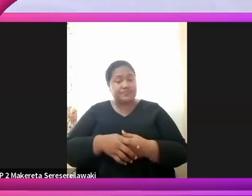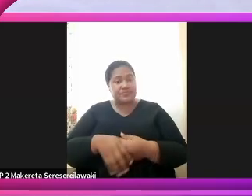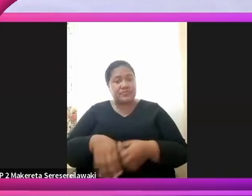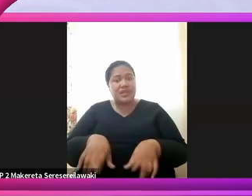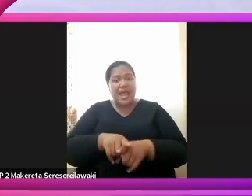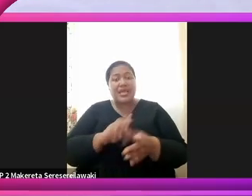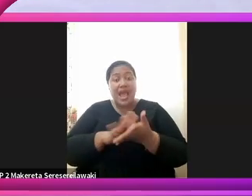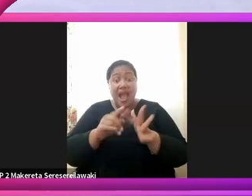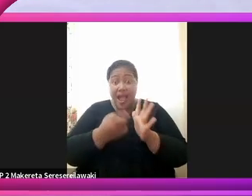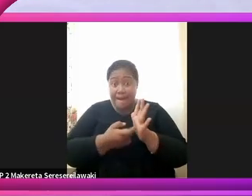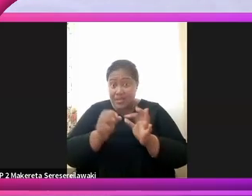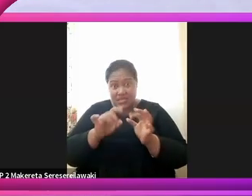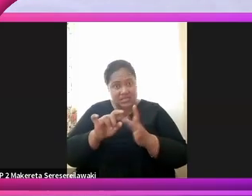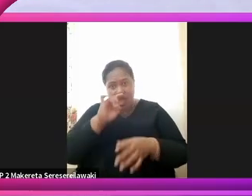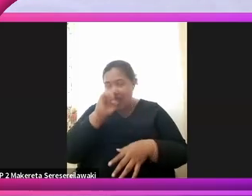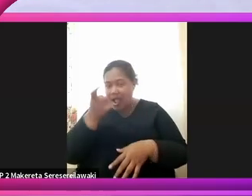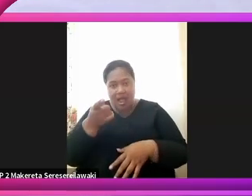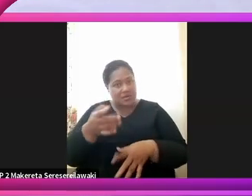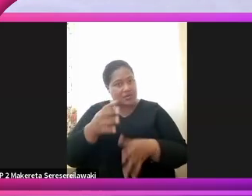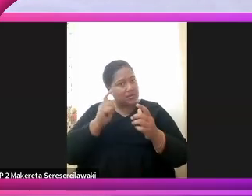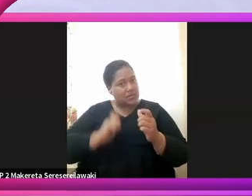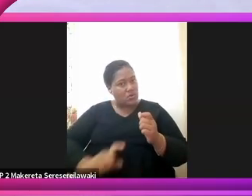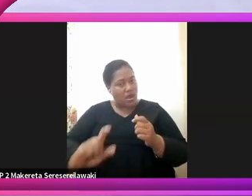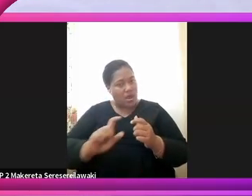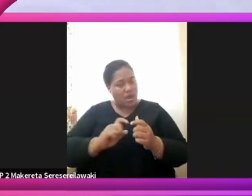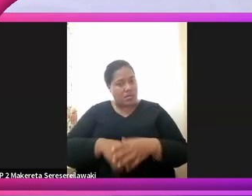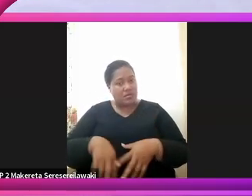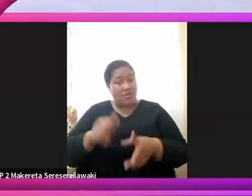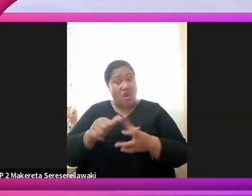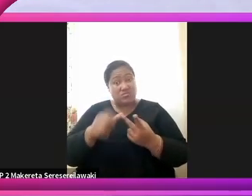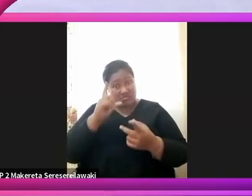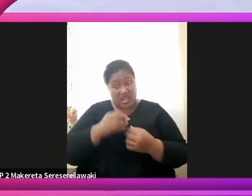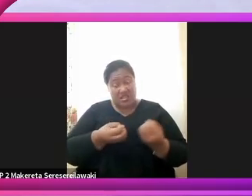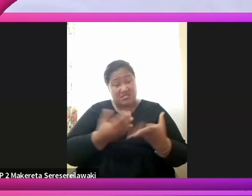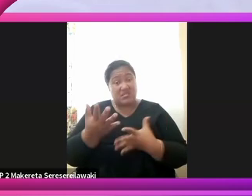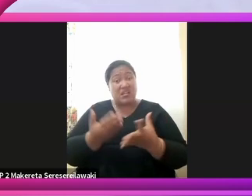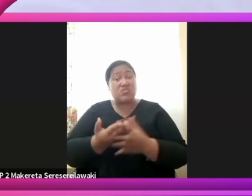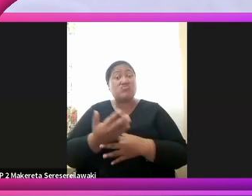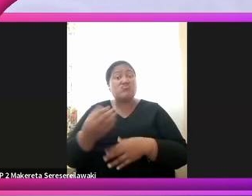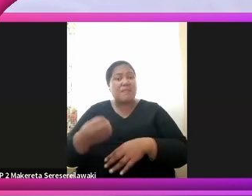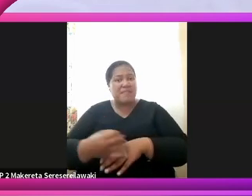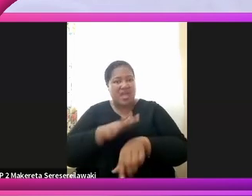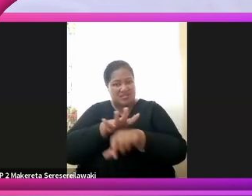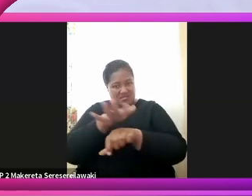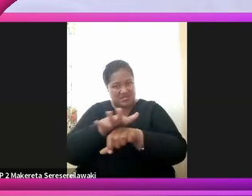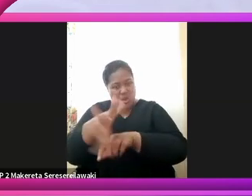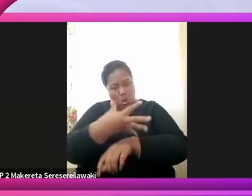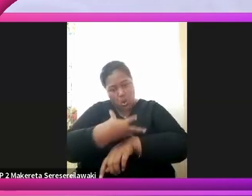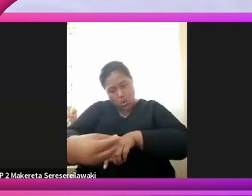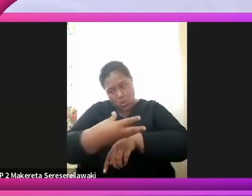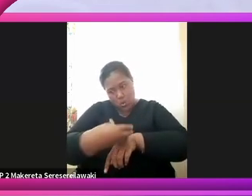is non-curable and also transmit to the bloodborne transmissions. Yeah, next